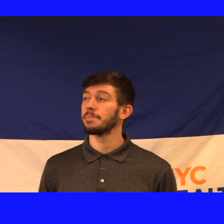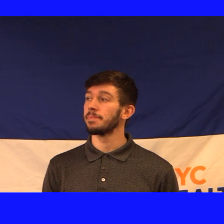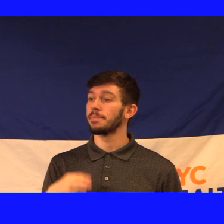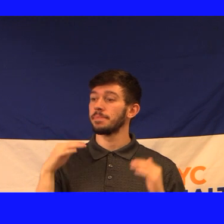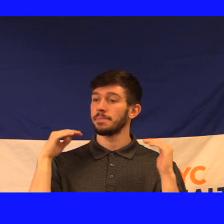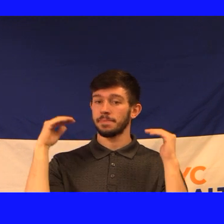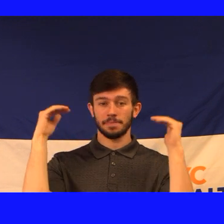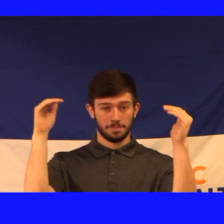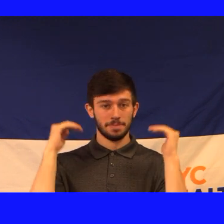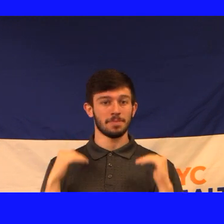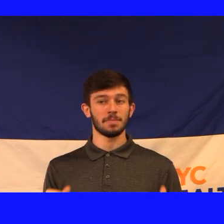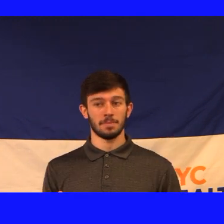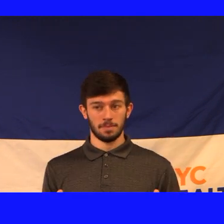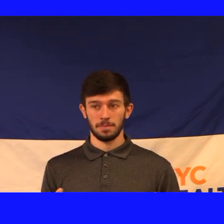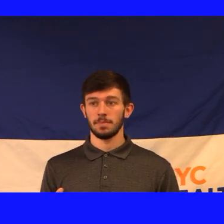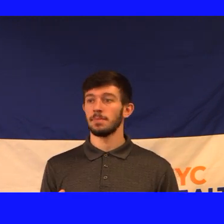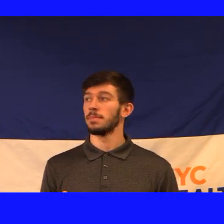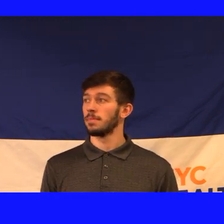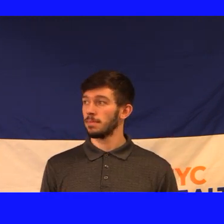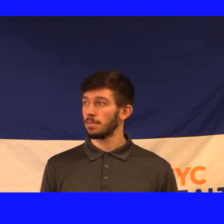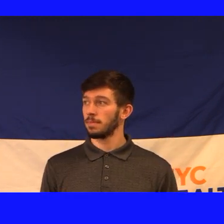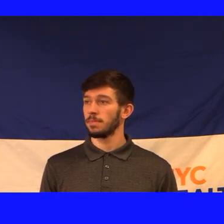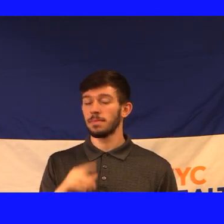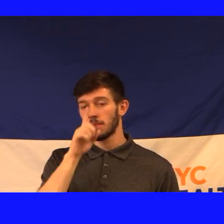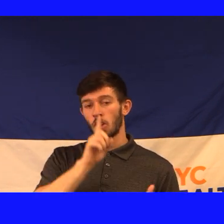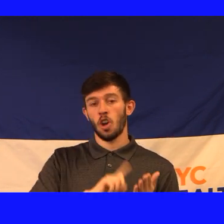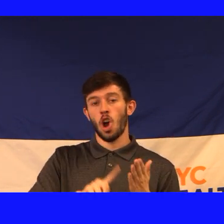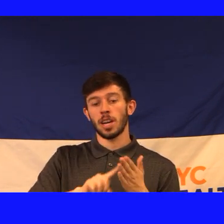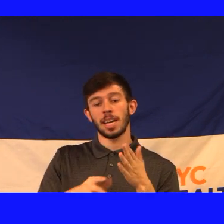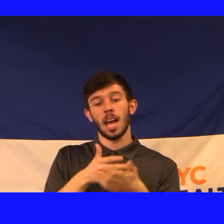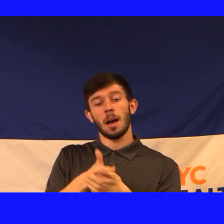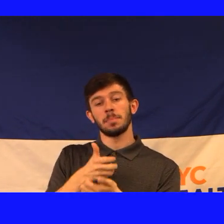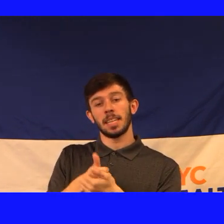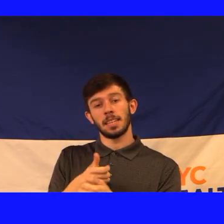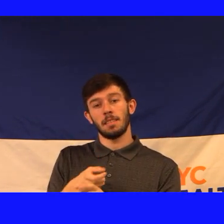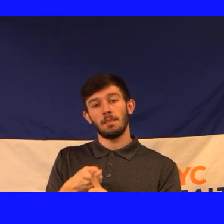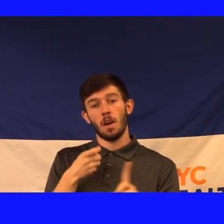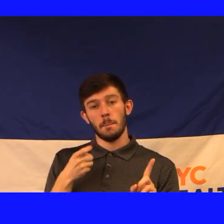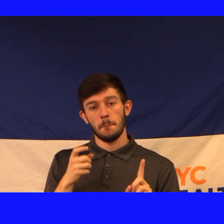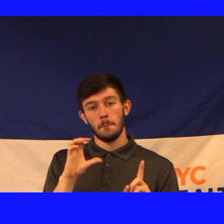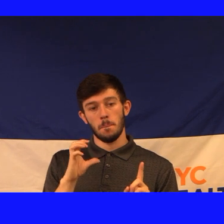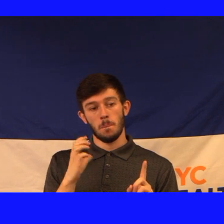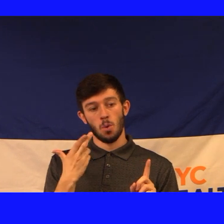we'll have an audit update from Chris Delano. Chris?